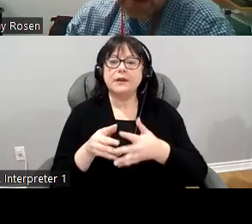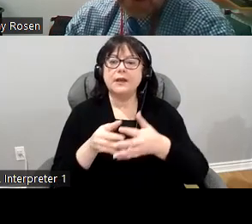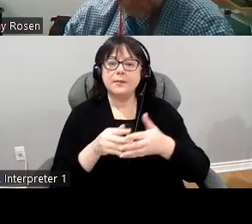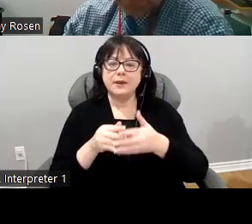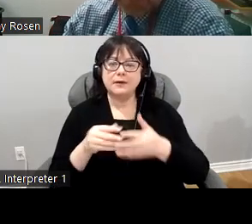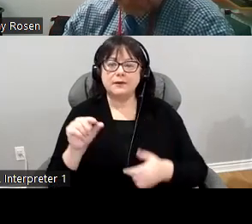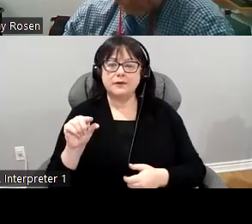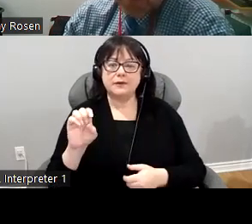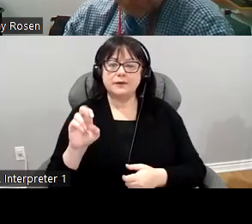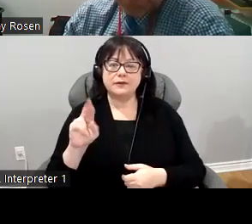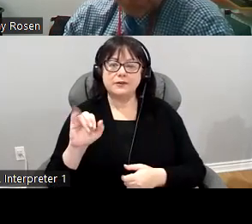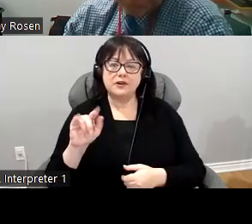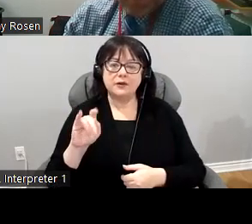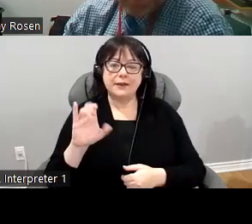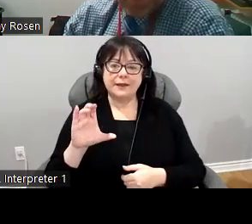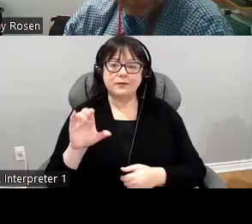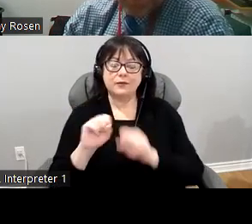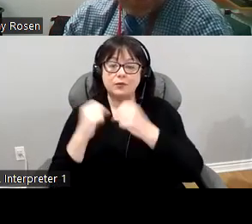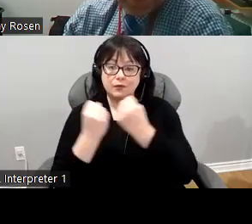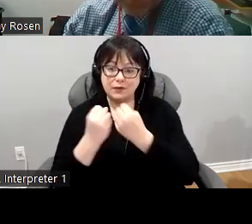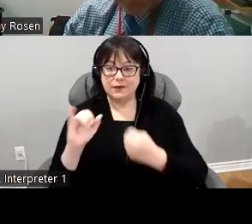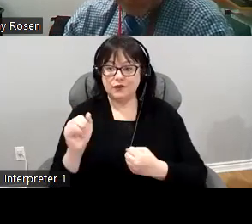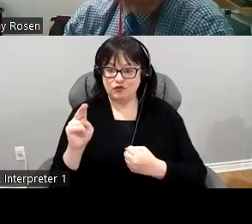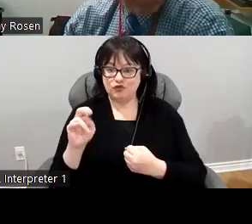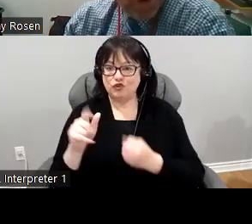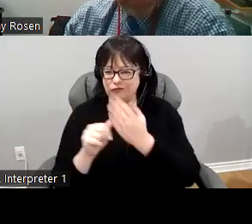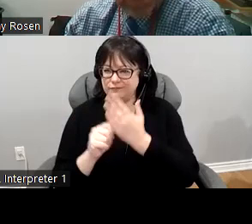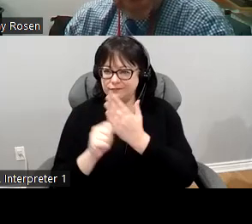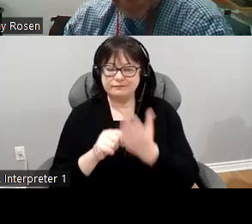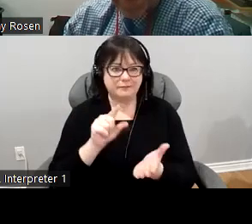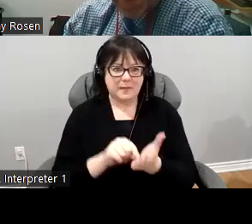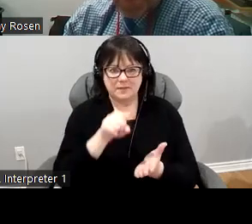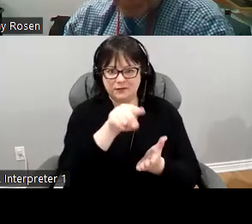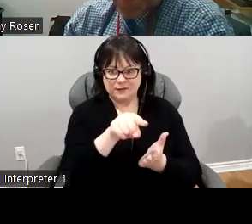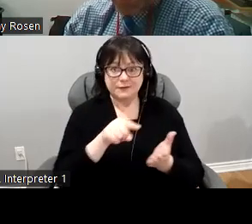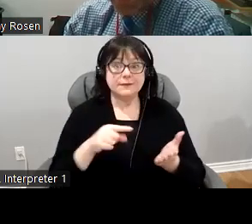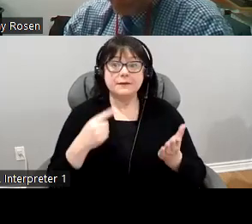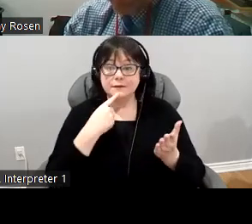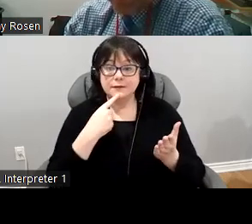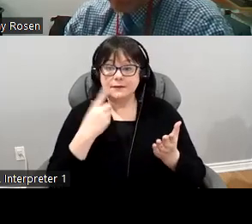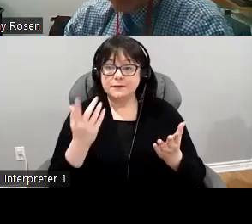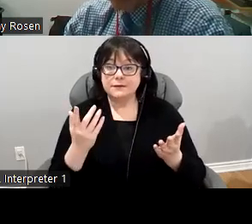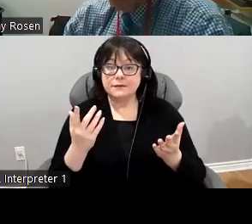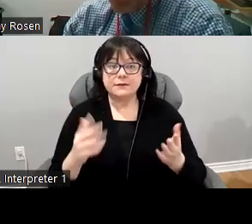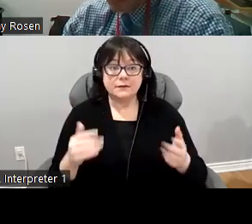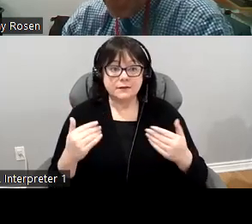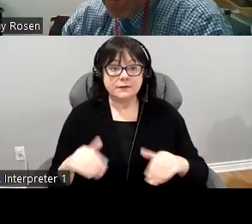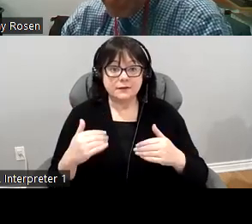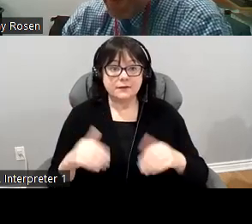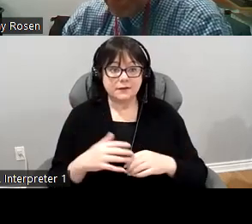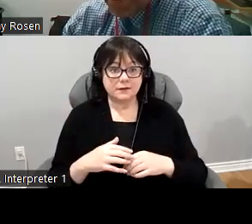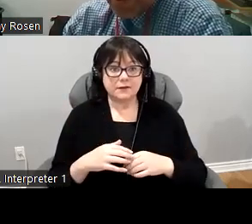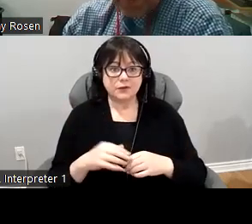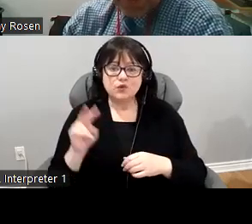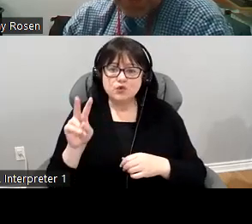Society. So were we used a lot? We were. We provided care and consultation to 200